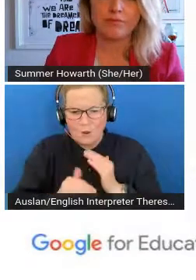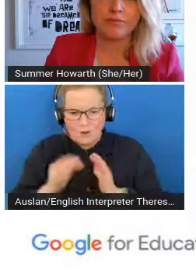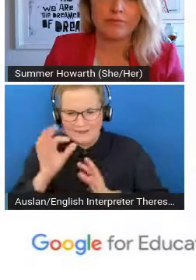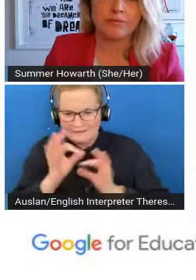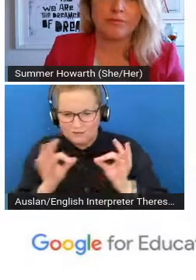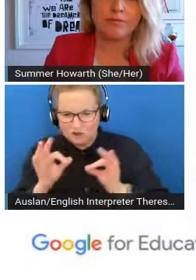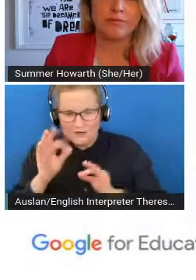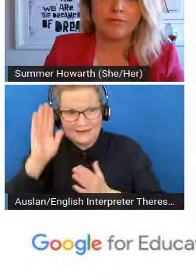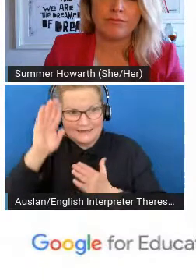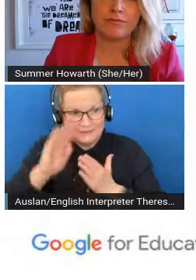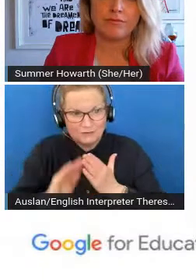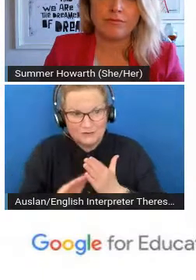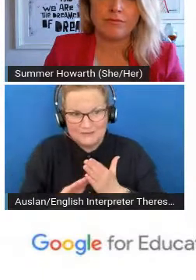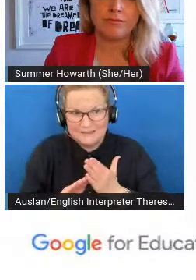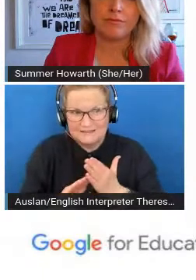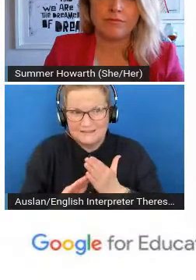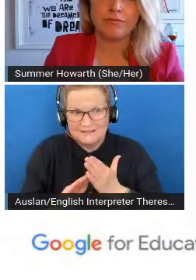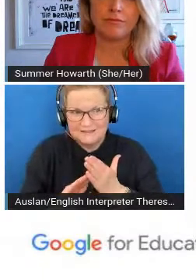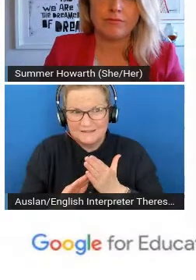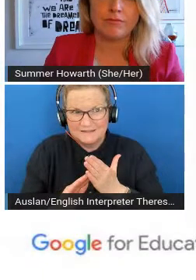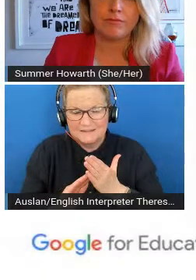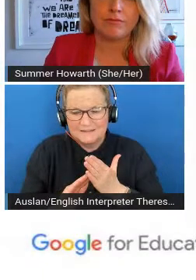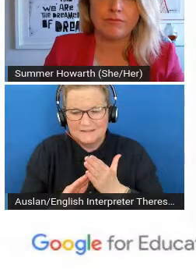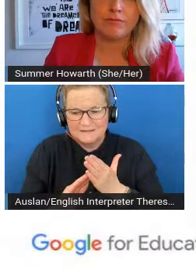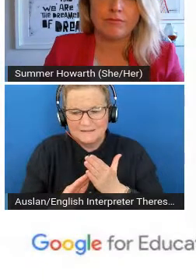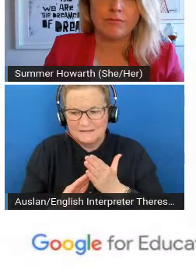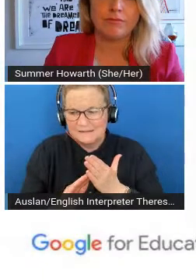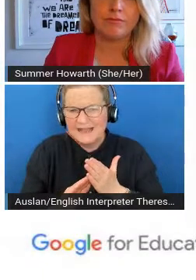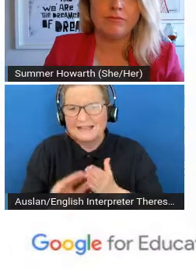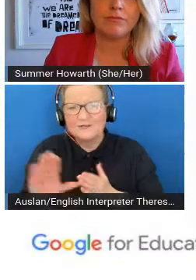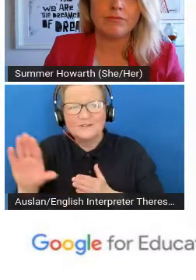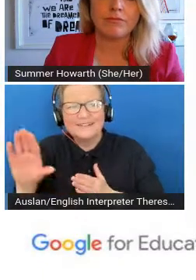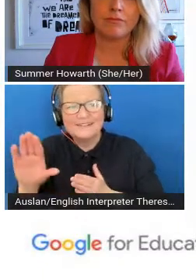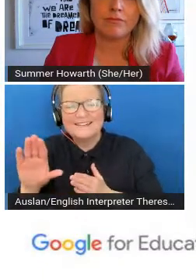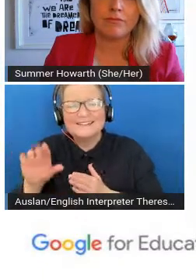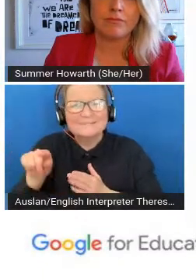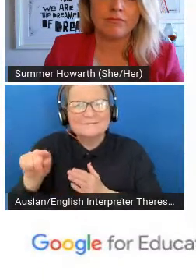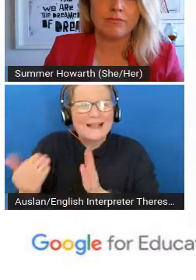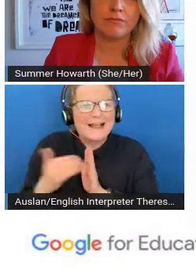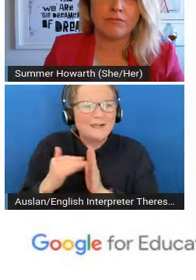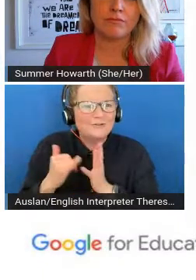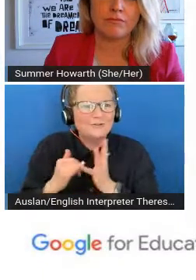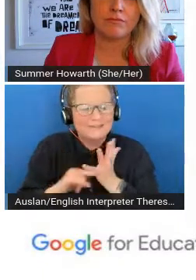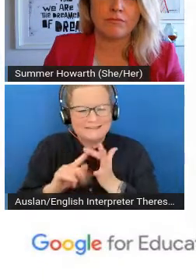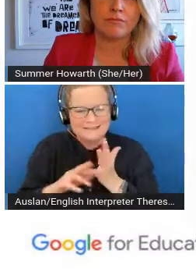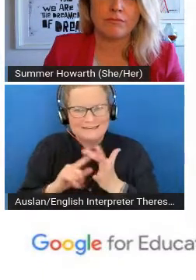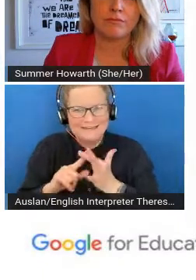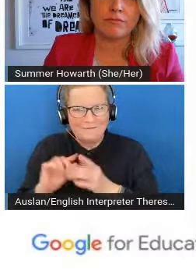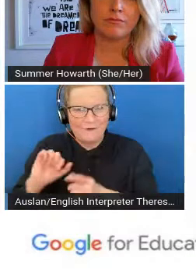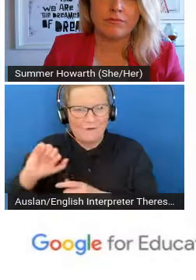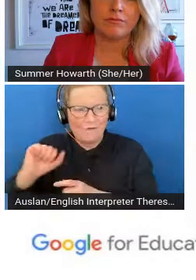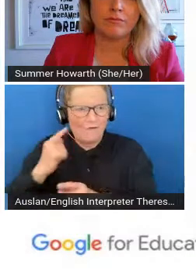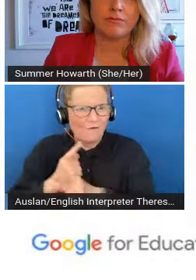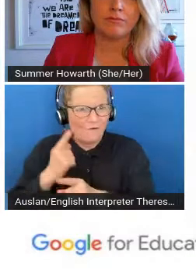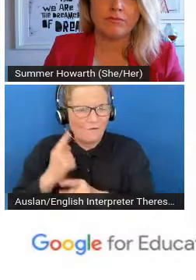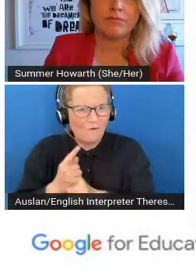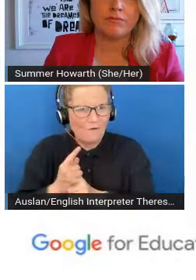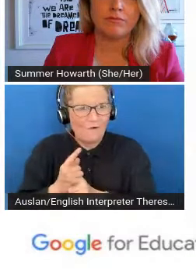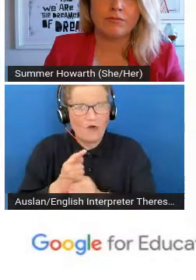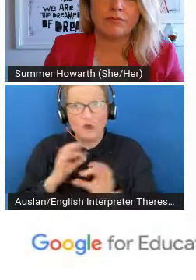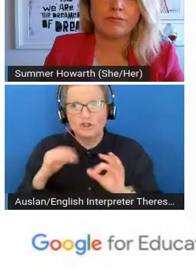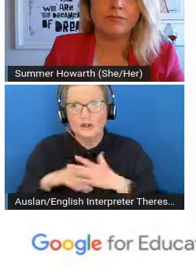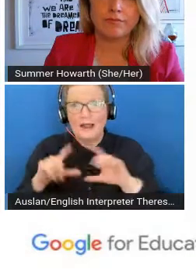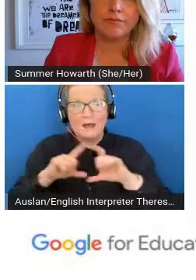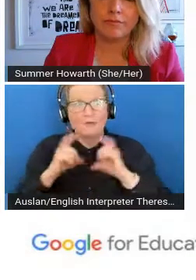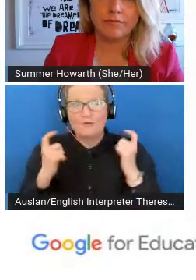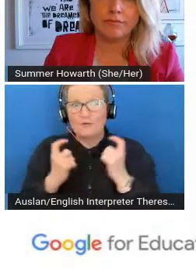not necessarily, and to pick up on Steve's point, we're not necessarily in a classroom where we can use our expertise to